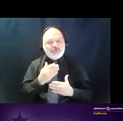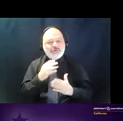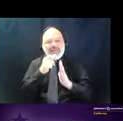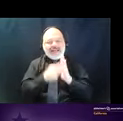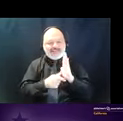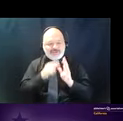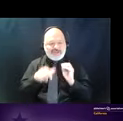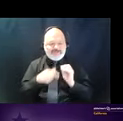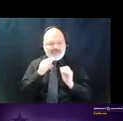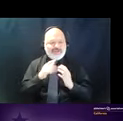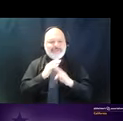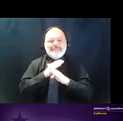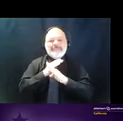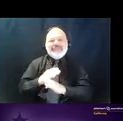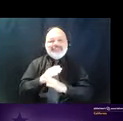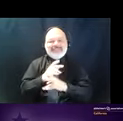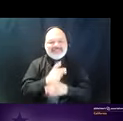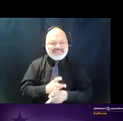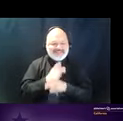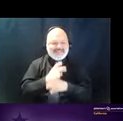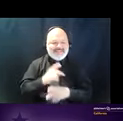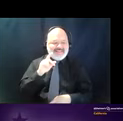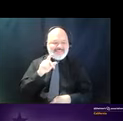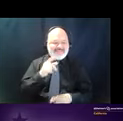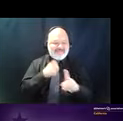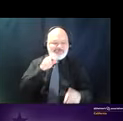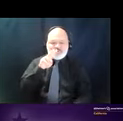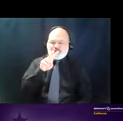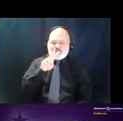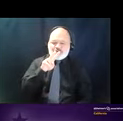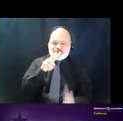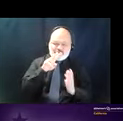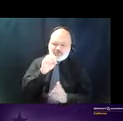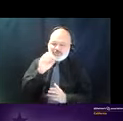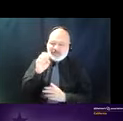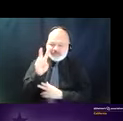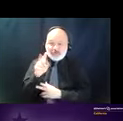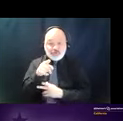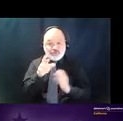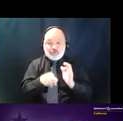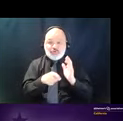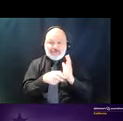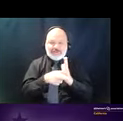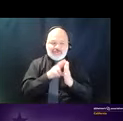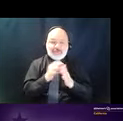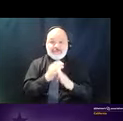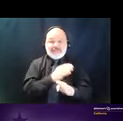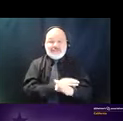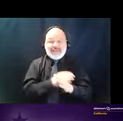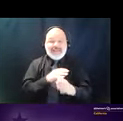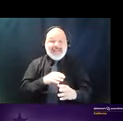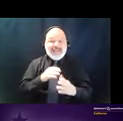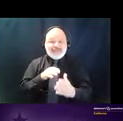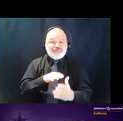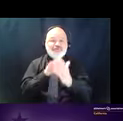factors in preventing care, Latinos from 2002, that I would strongly suggest to review it, because before addressing health disparities